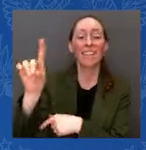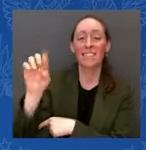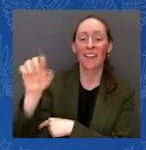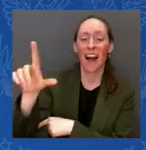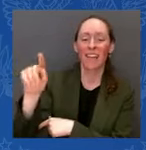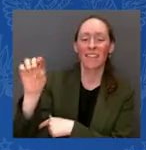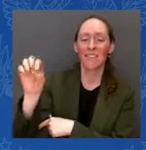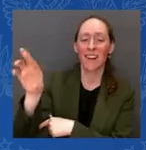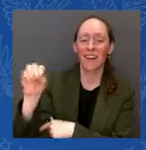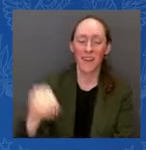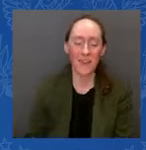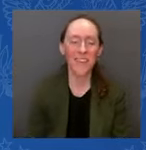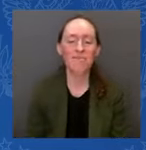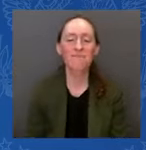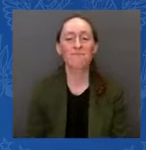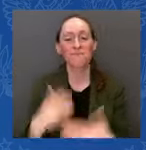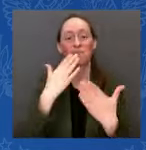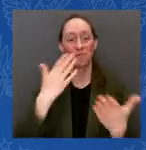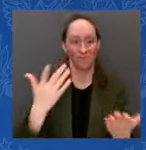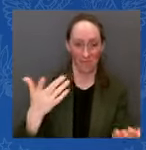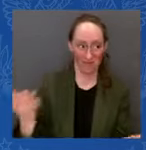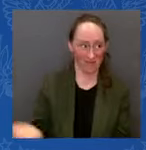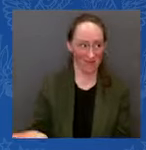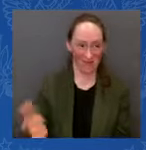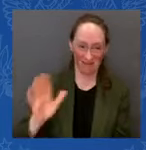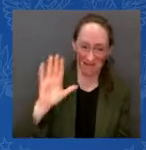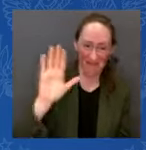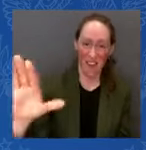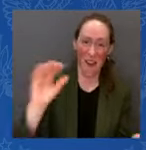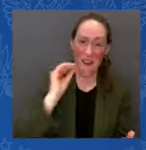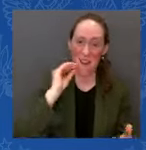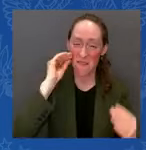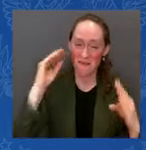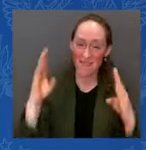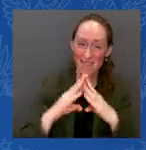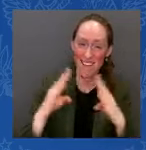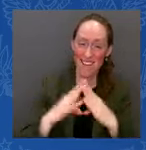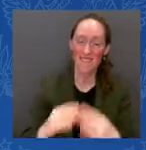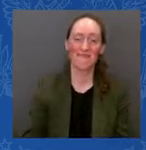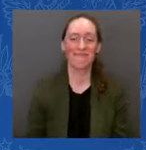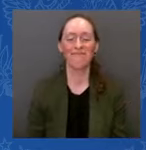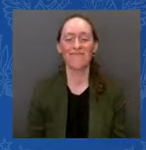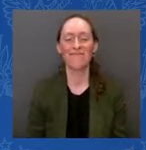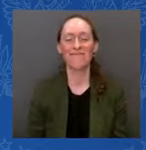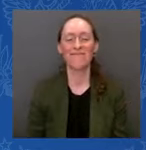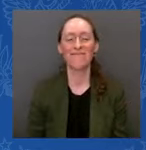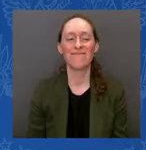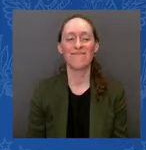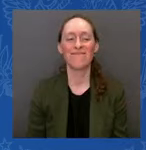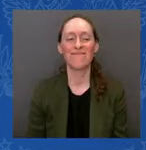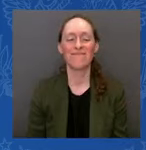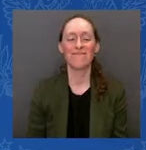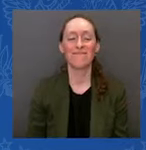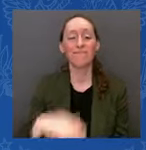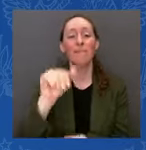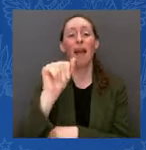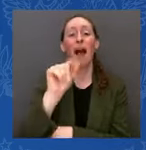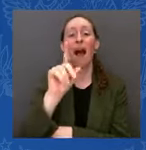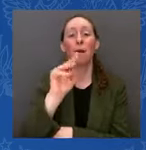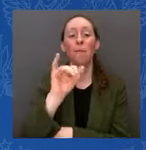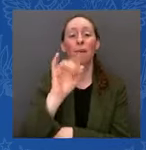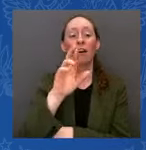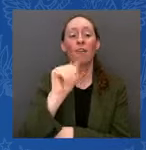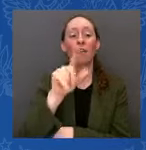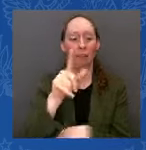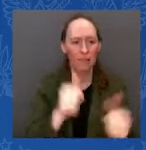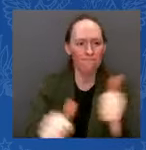Chief of Naval Operations, Admiral Gilday, where are you, Admiral? There you are. And thank you for hosting us at the naval base